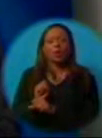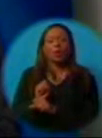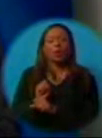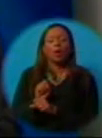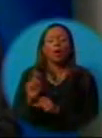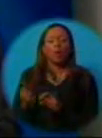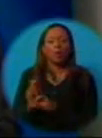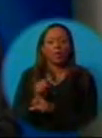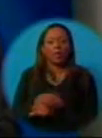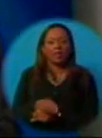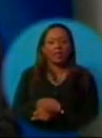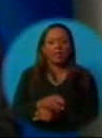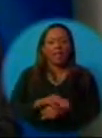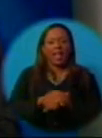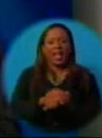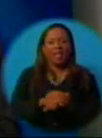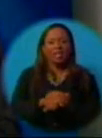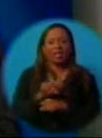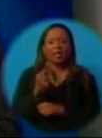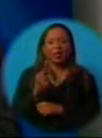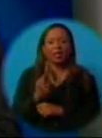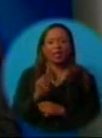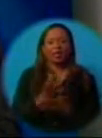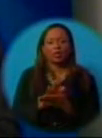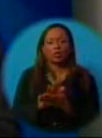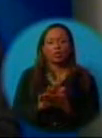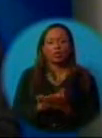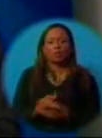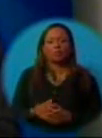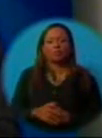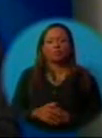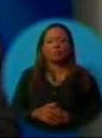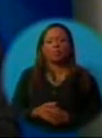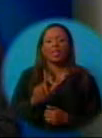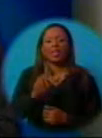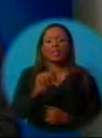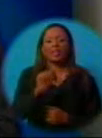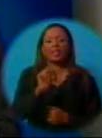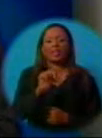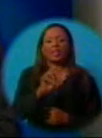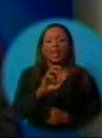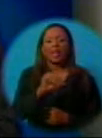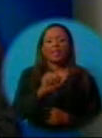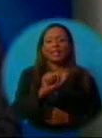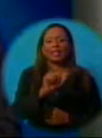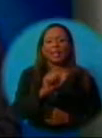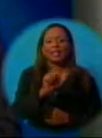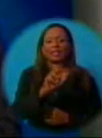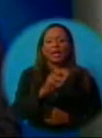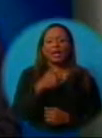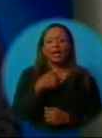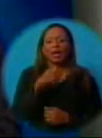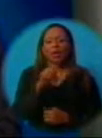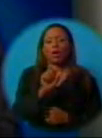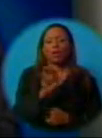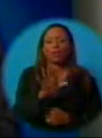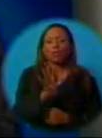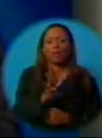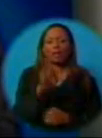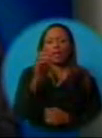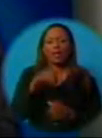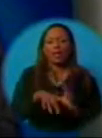of the United Kingdom by 3 wickets. Lancaster, sent into bat by Combermere, were dismissed for 154